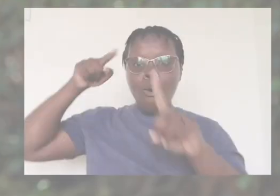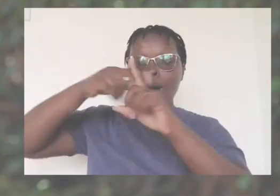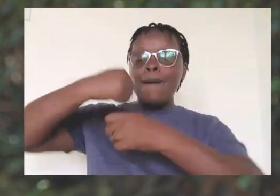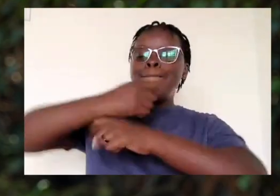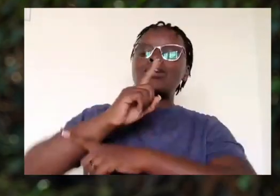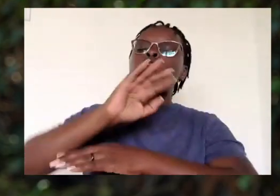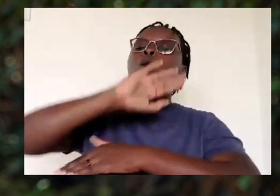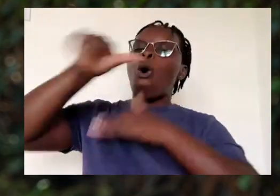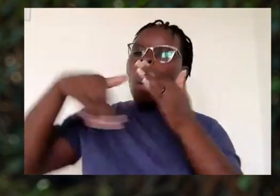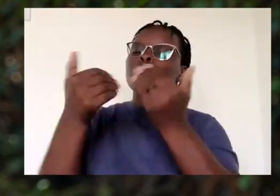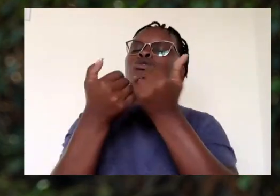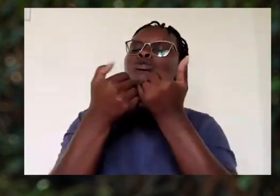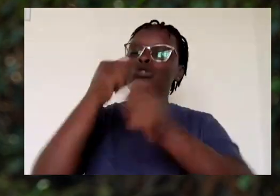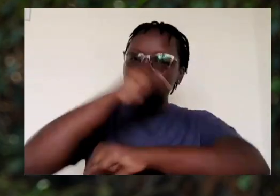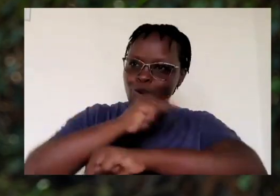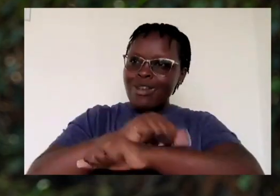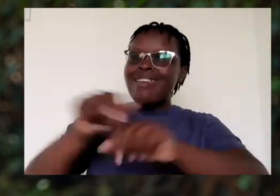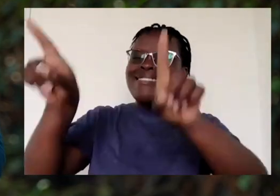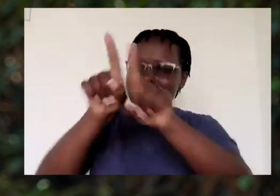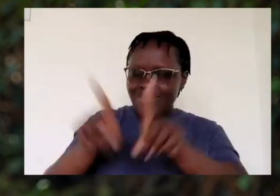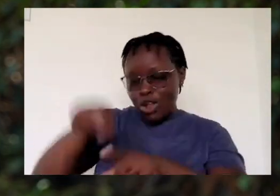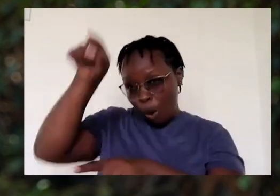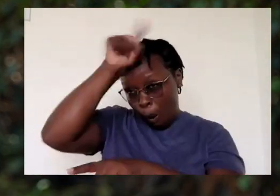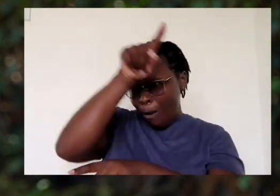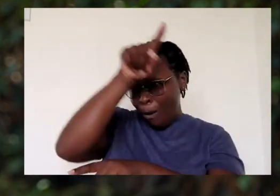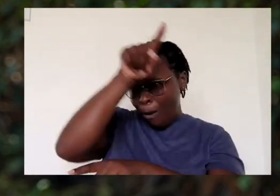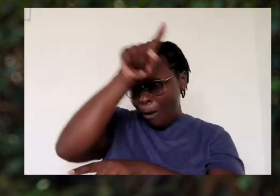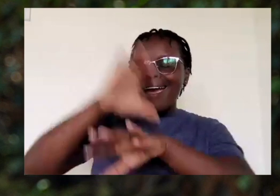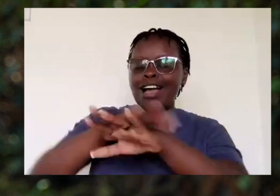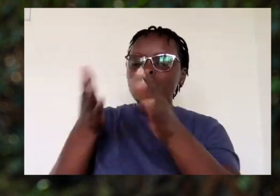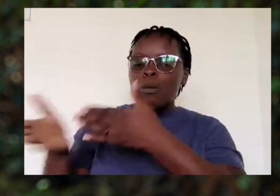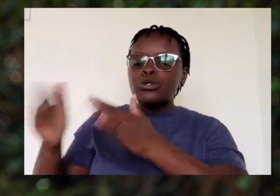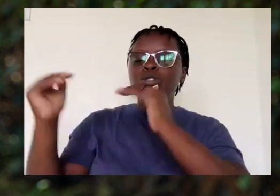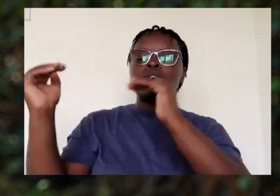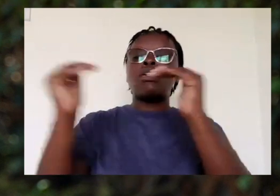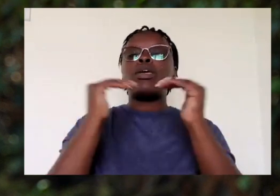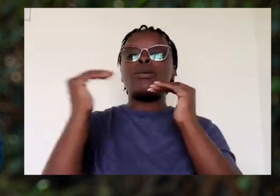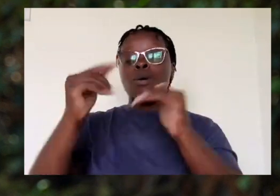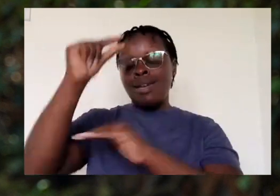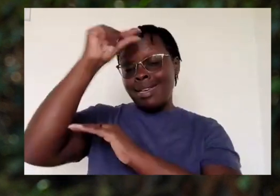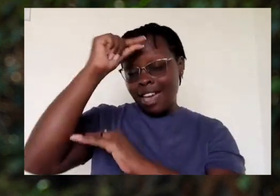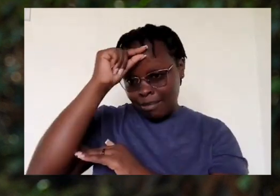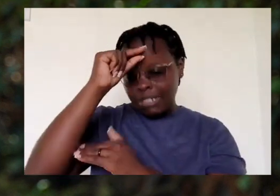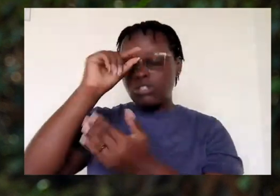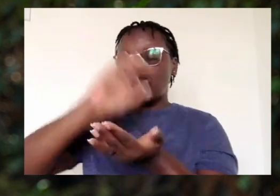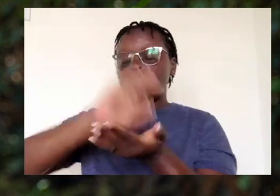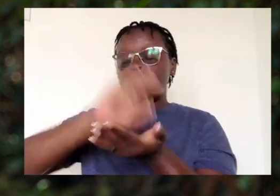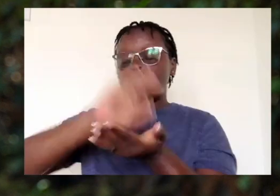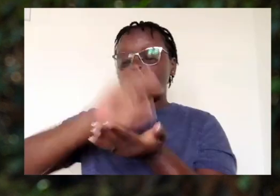The goal is to make sure all schools, even those in remote areas, get the same chance to benefit from technology. The